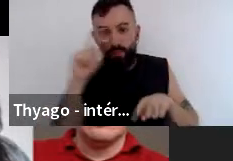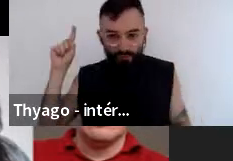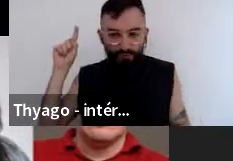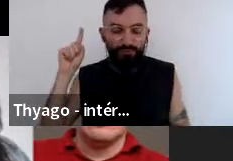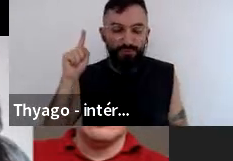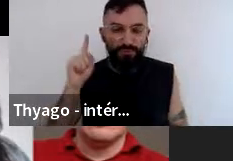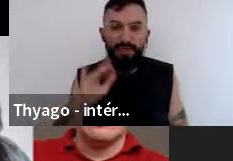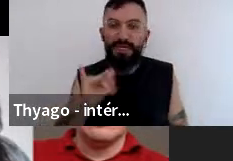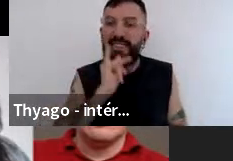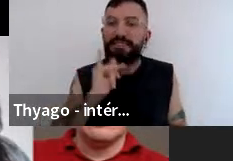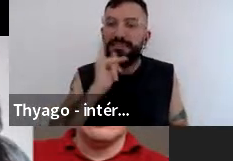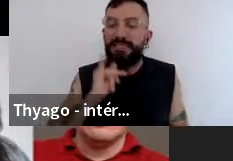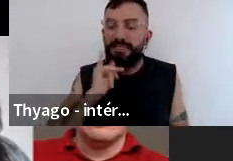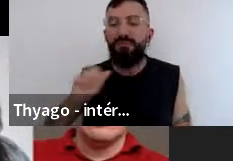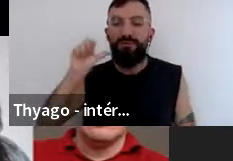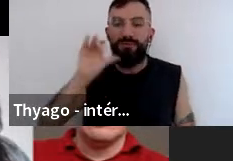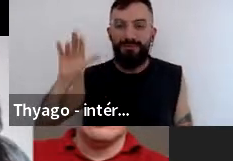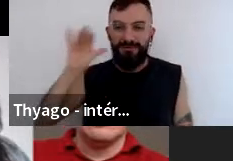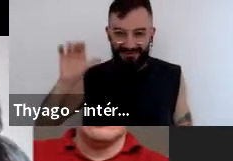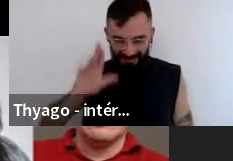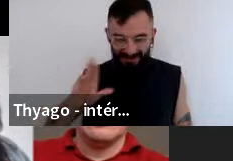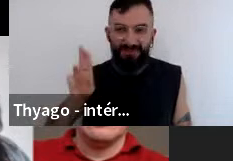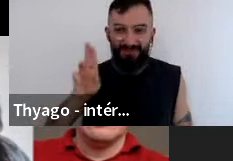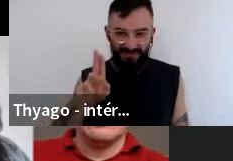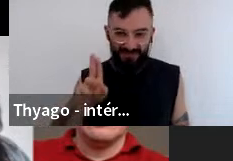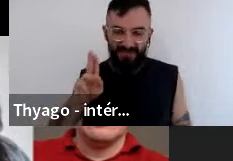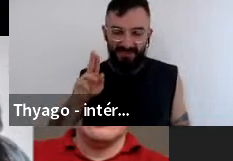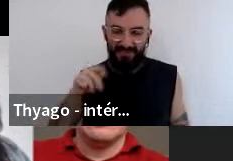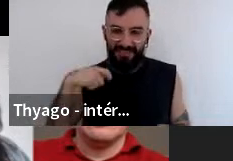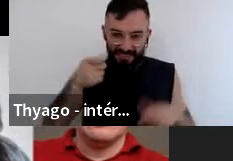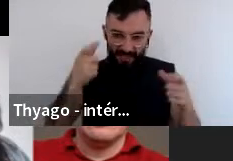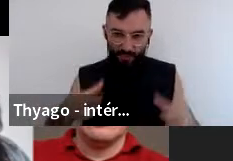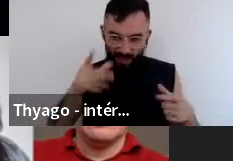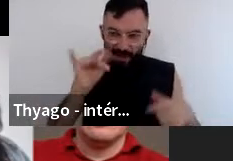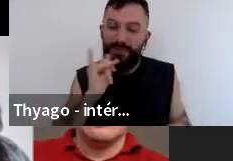a fingerspelled toponym. So here we don't see the